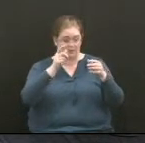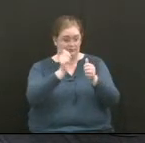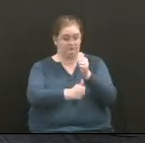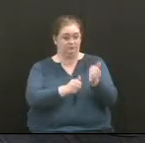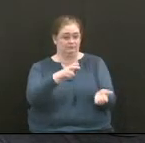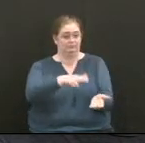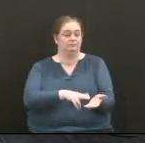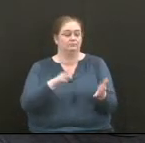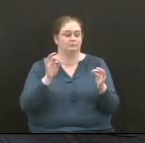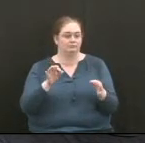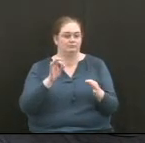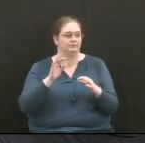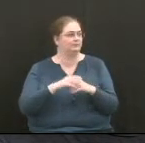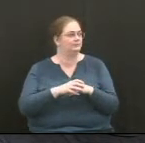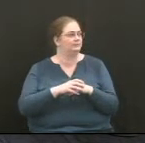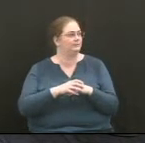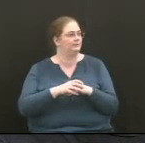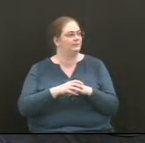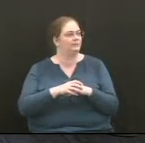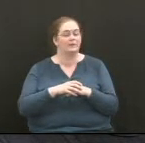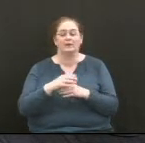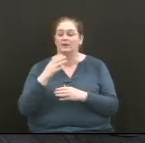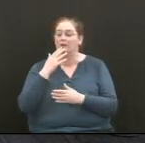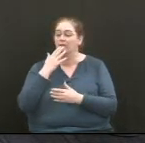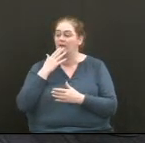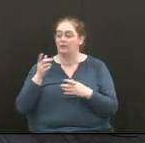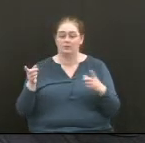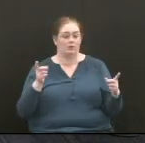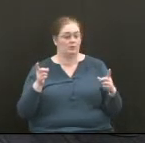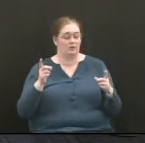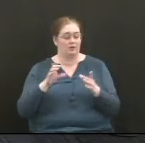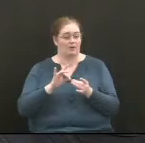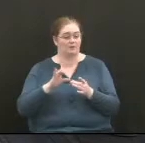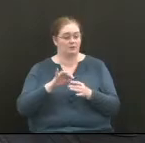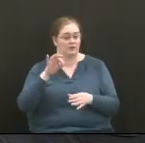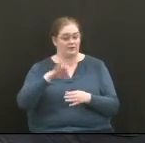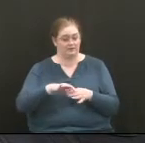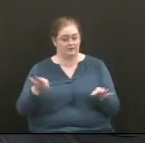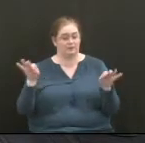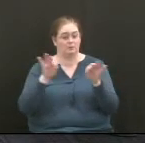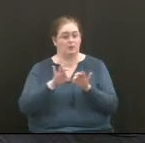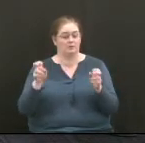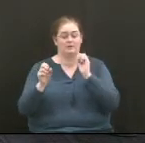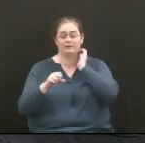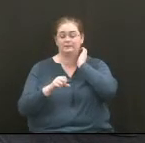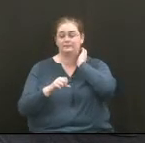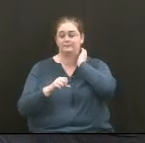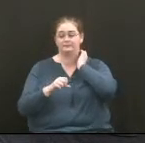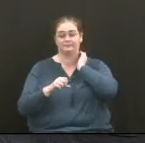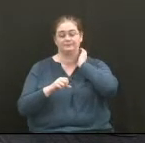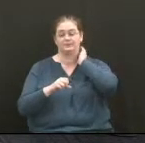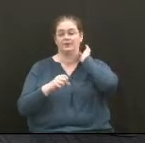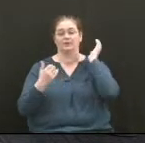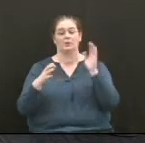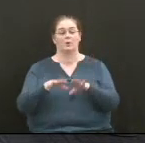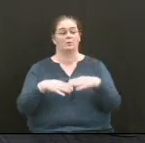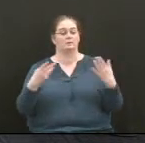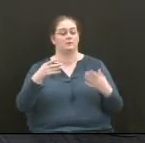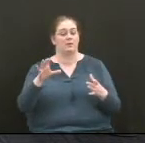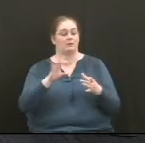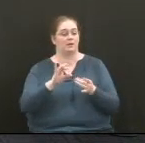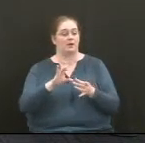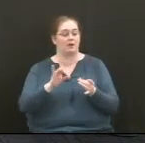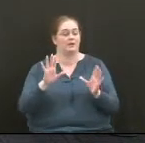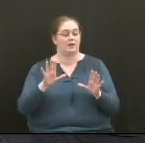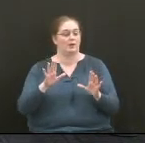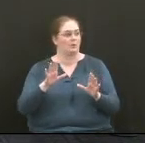Thank you. Thanks to both of you for the comments on the election. This is an important time. As we open up to public comment, I just wanted